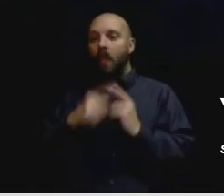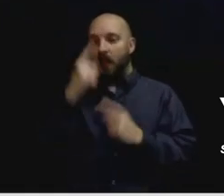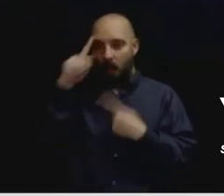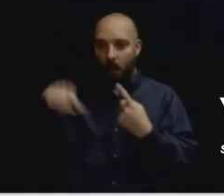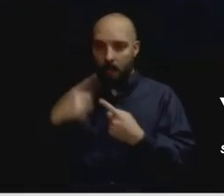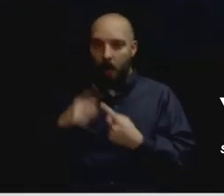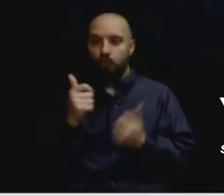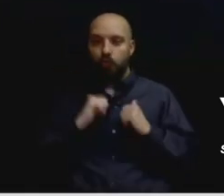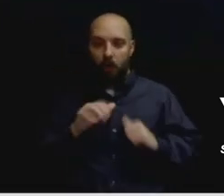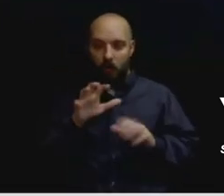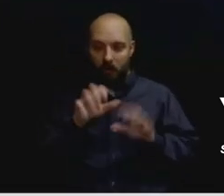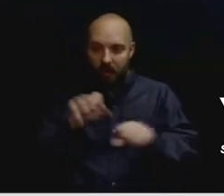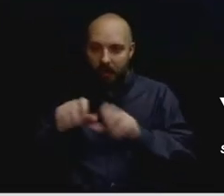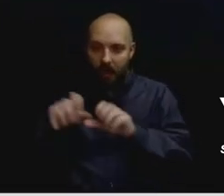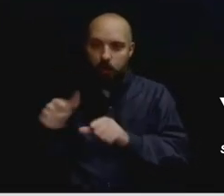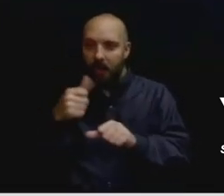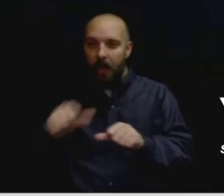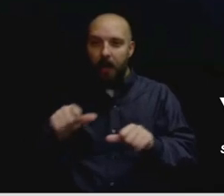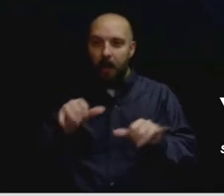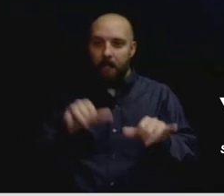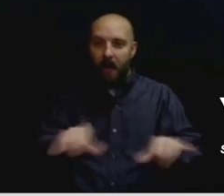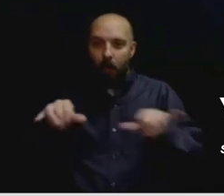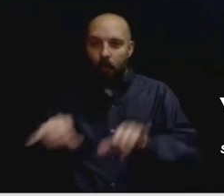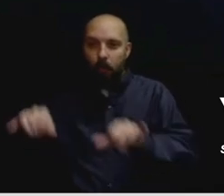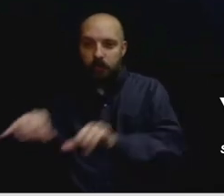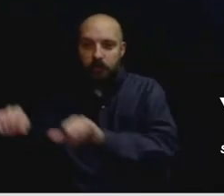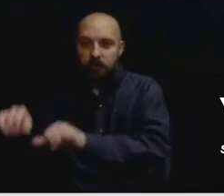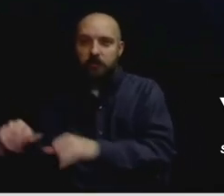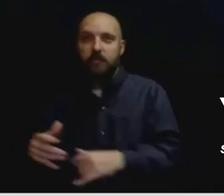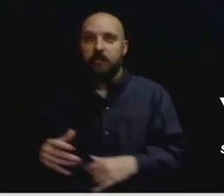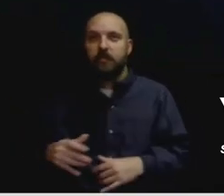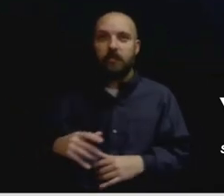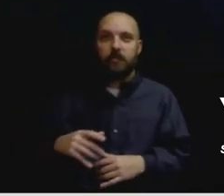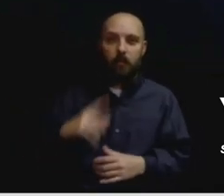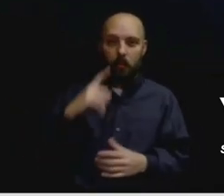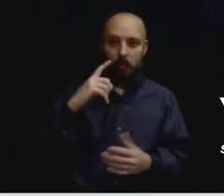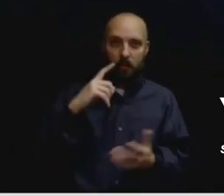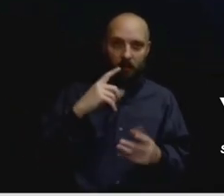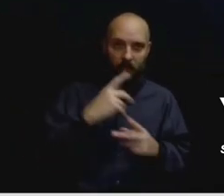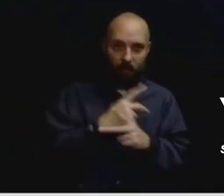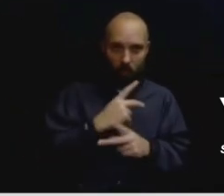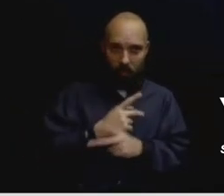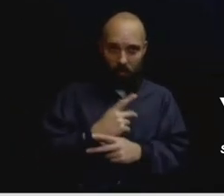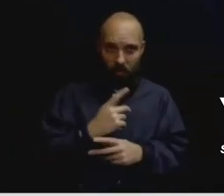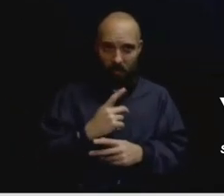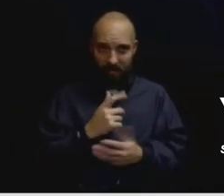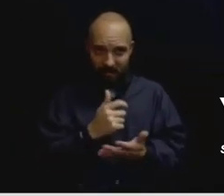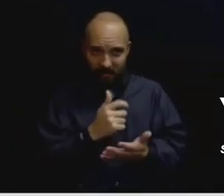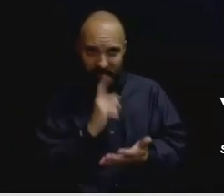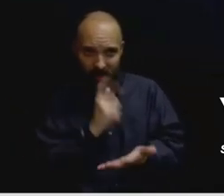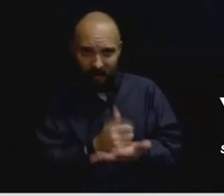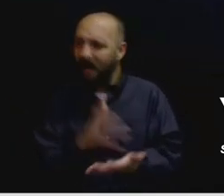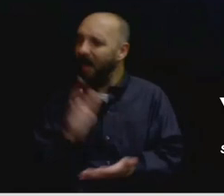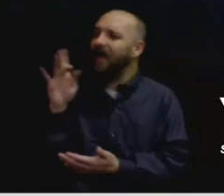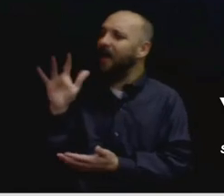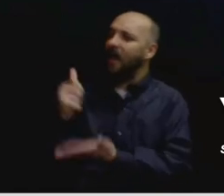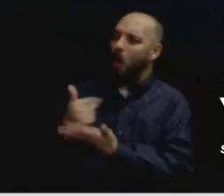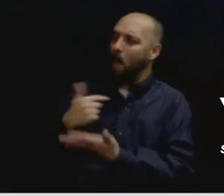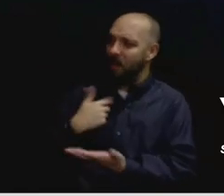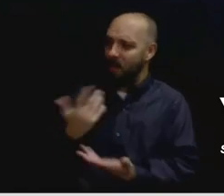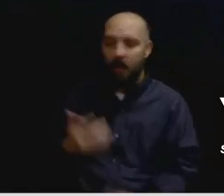patterns in figuring out if it is help me out, Kelly.